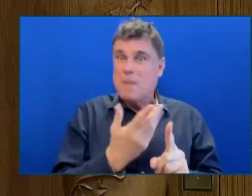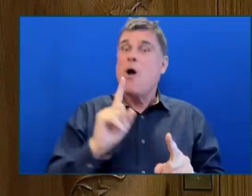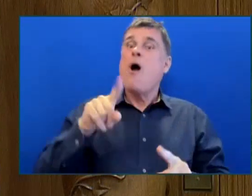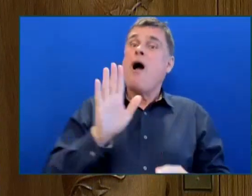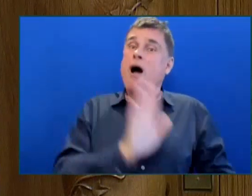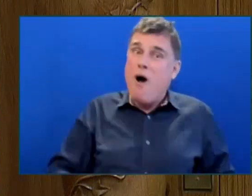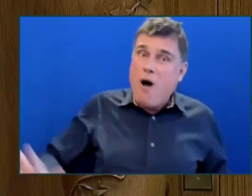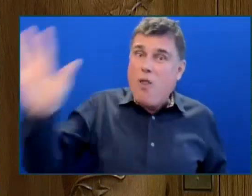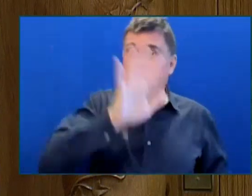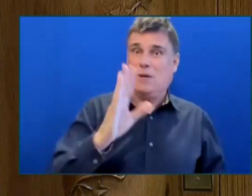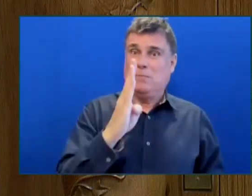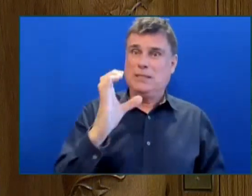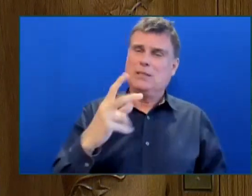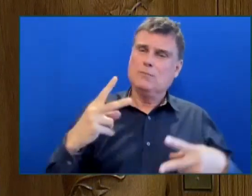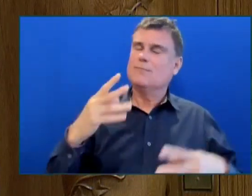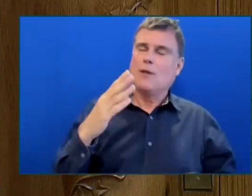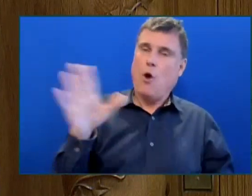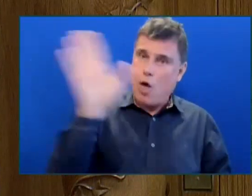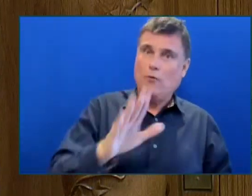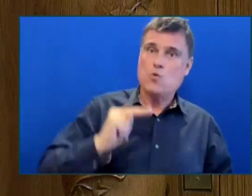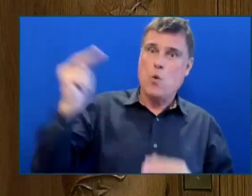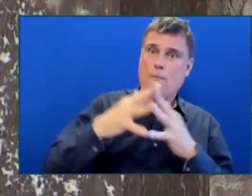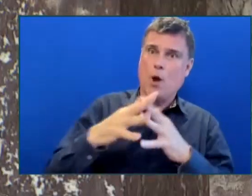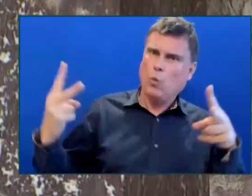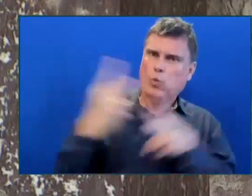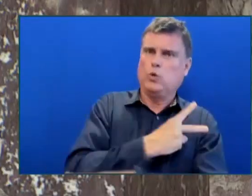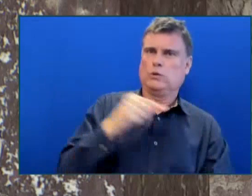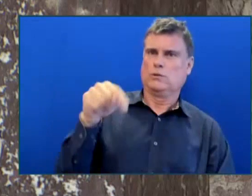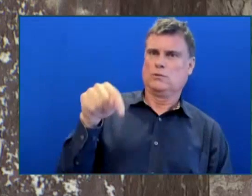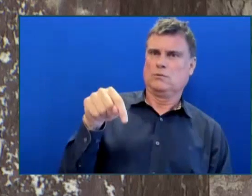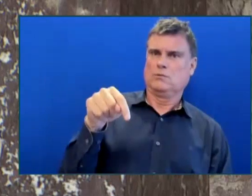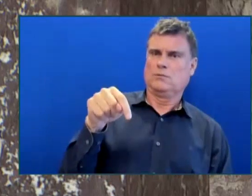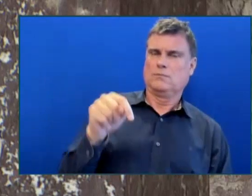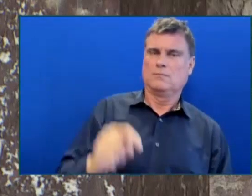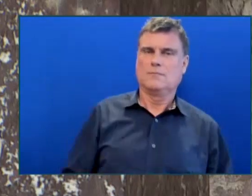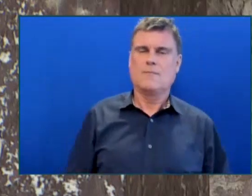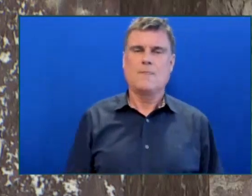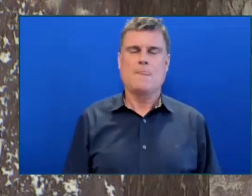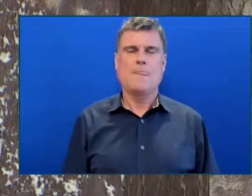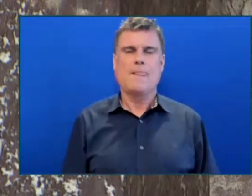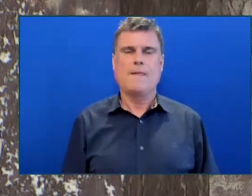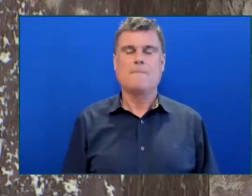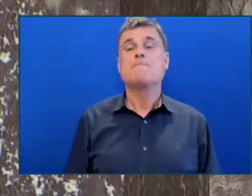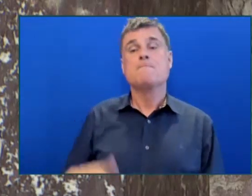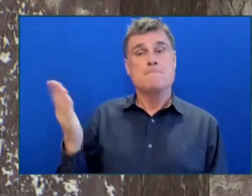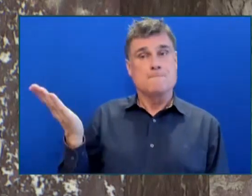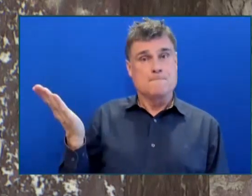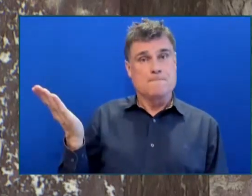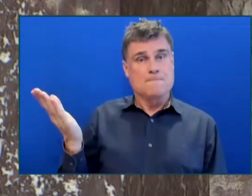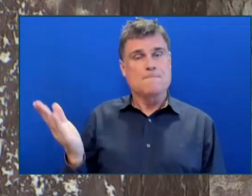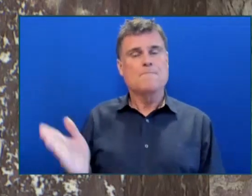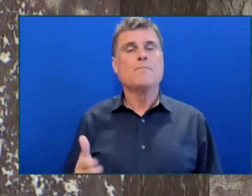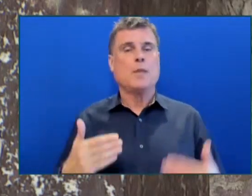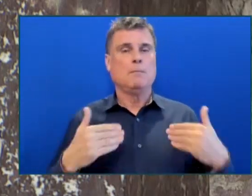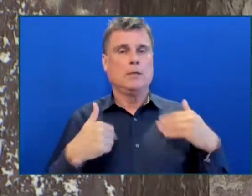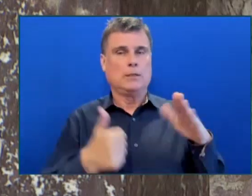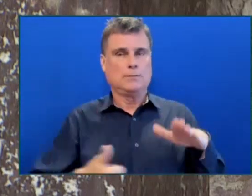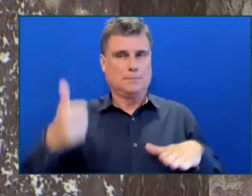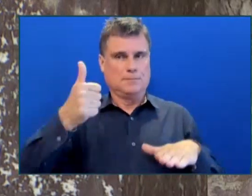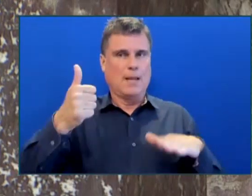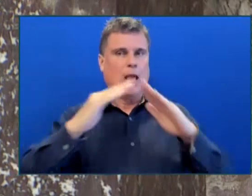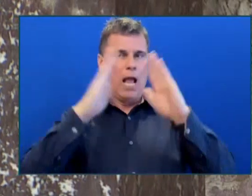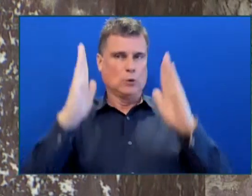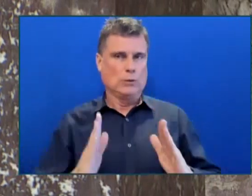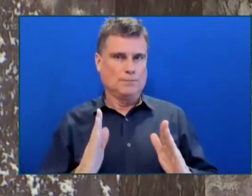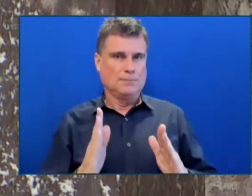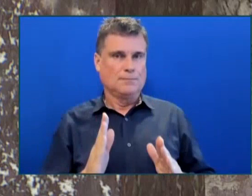Minister of Housing. Thank you, Honourable Speaker. And I have a report here as well that says Canada's most expensive cities continue to rise